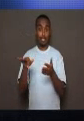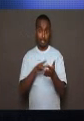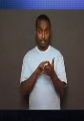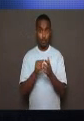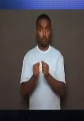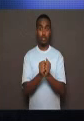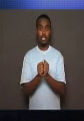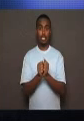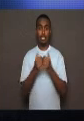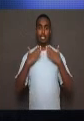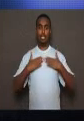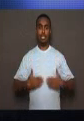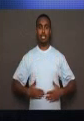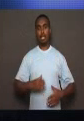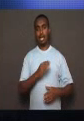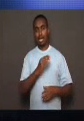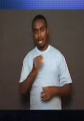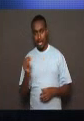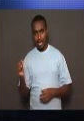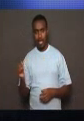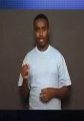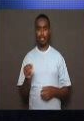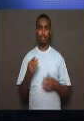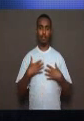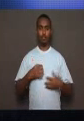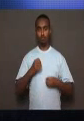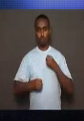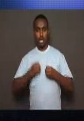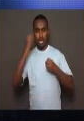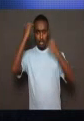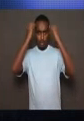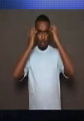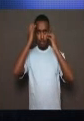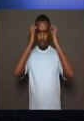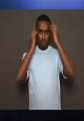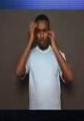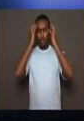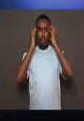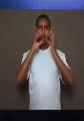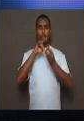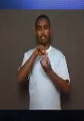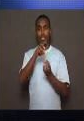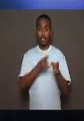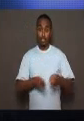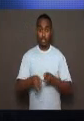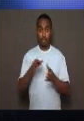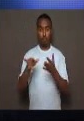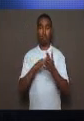with anatomy and the organic disorders of nerves and the nervous